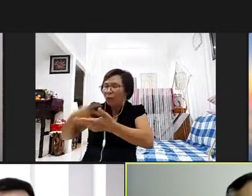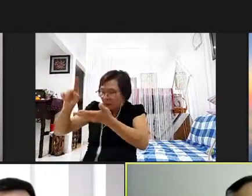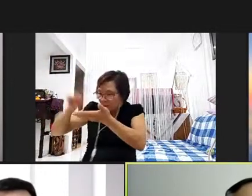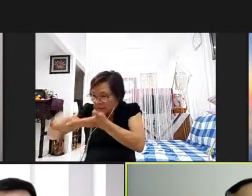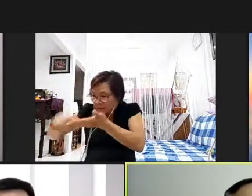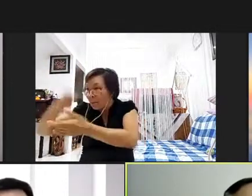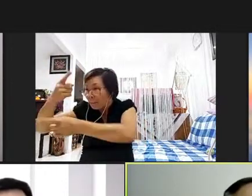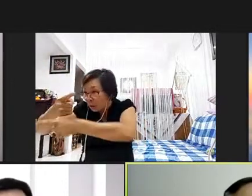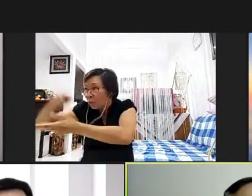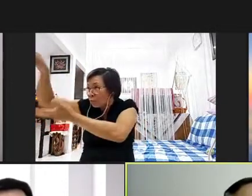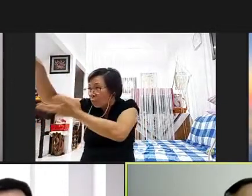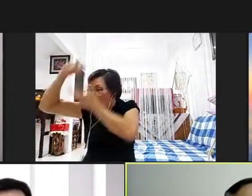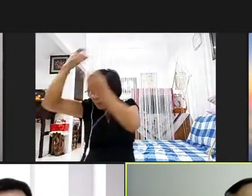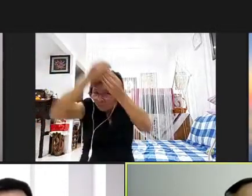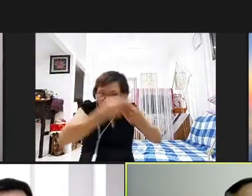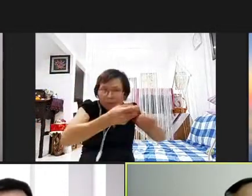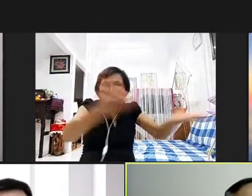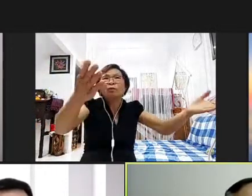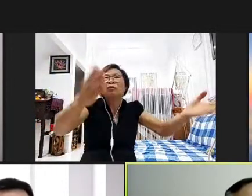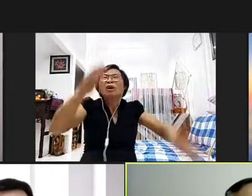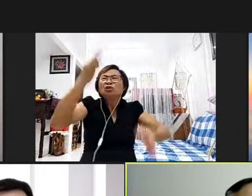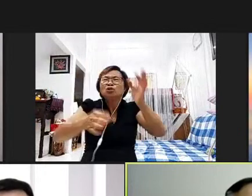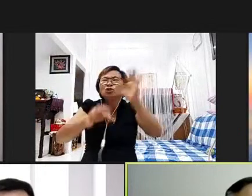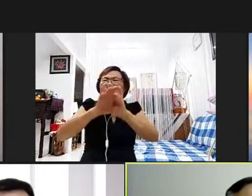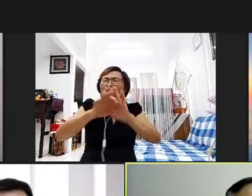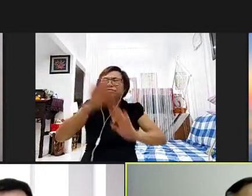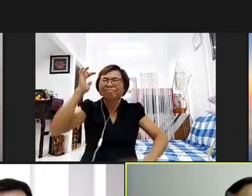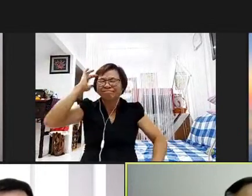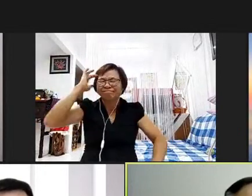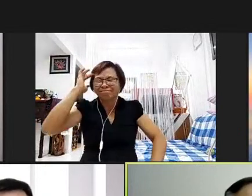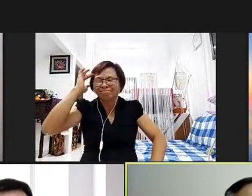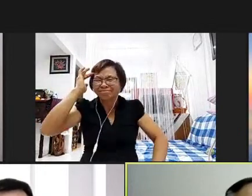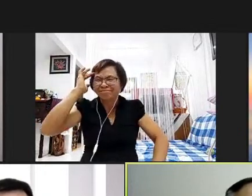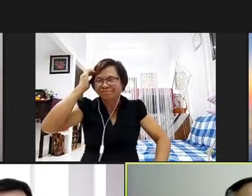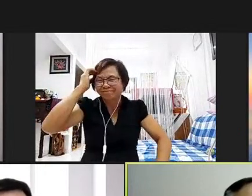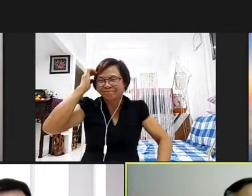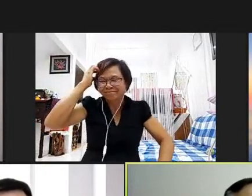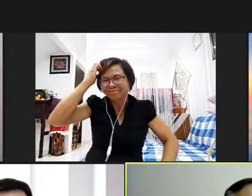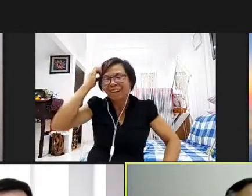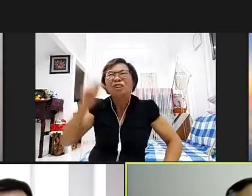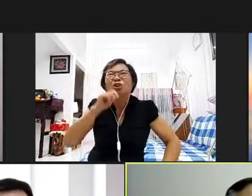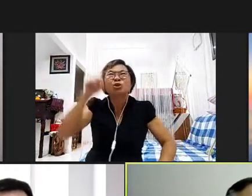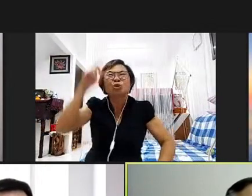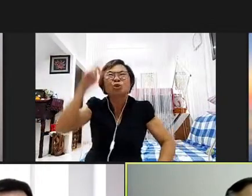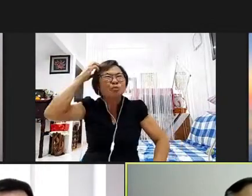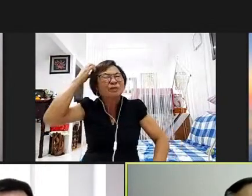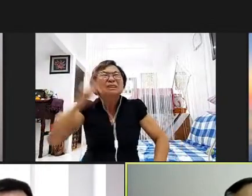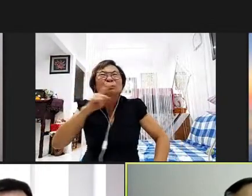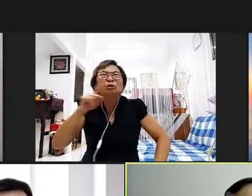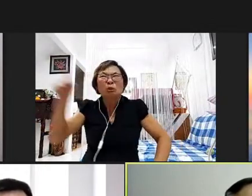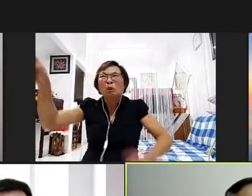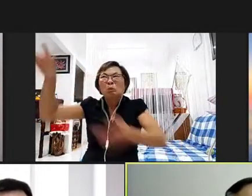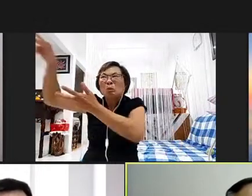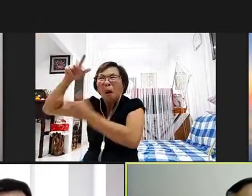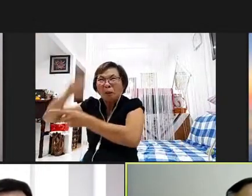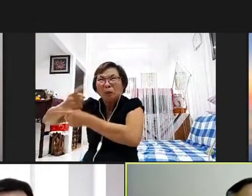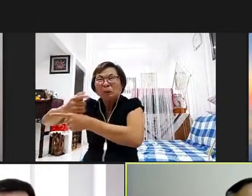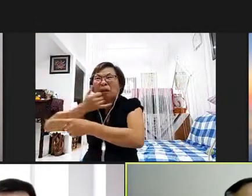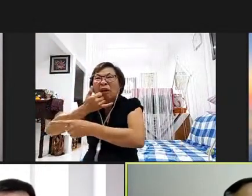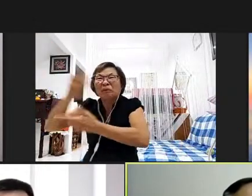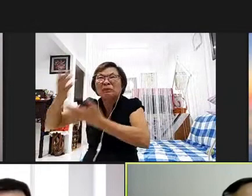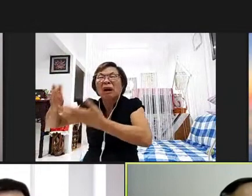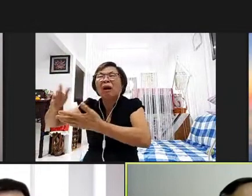you are unsure, go to the official sites. Okay, because I think a lot